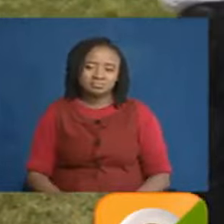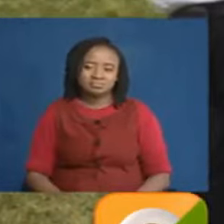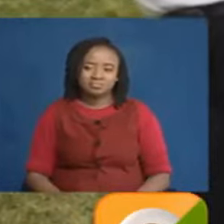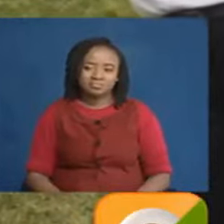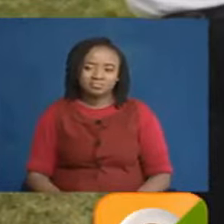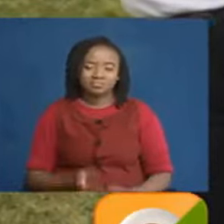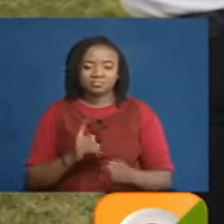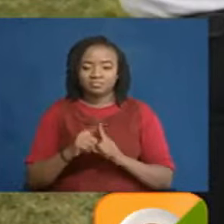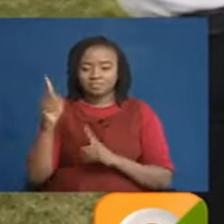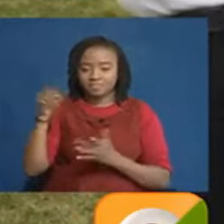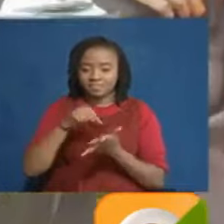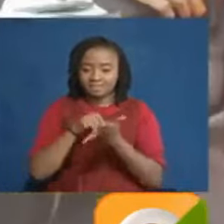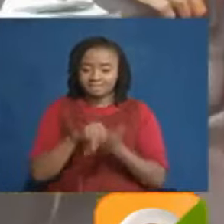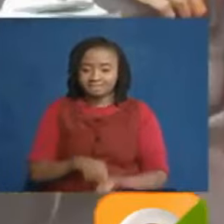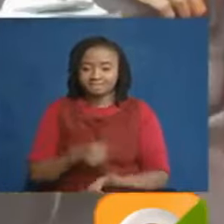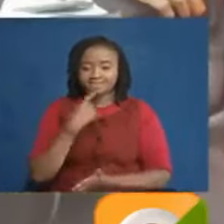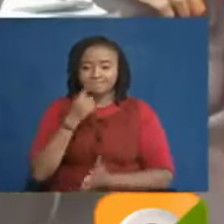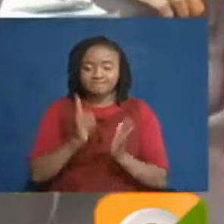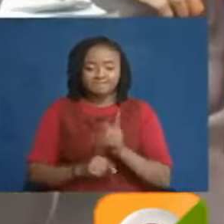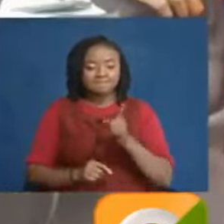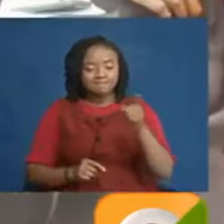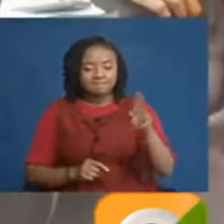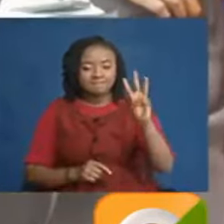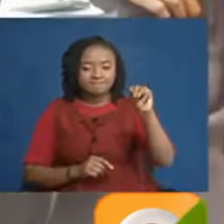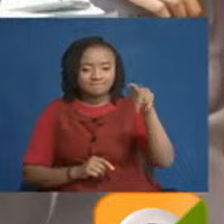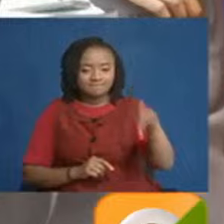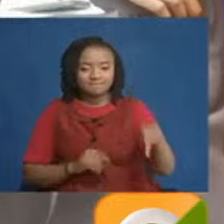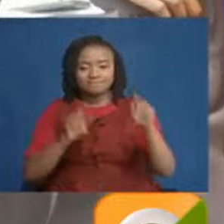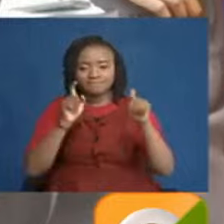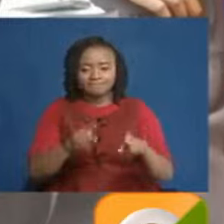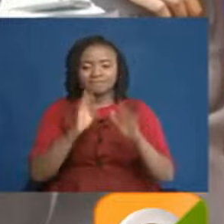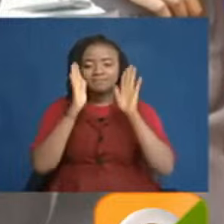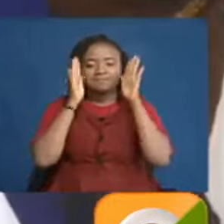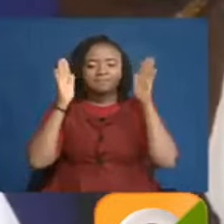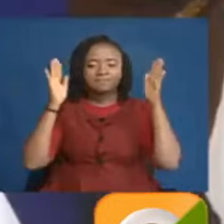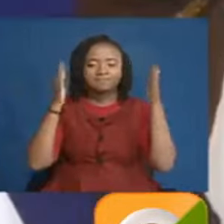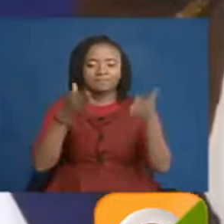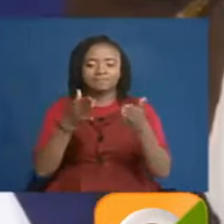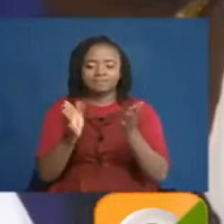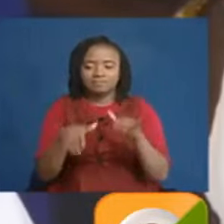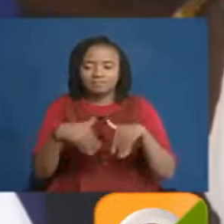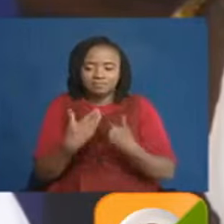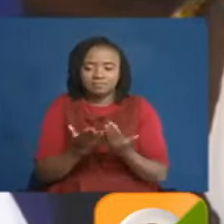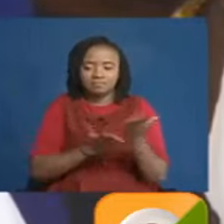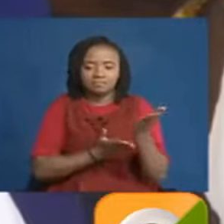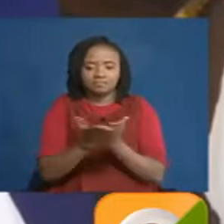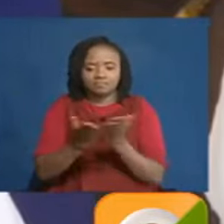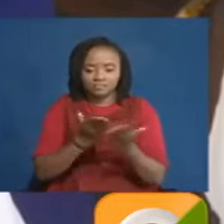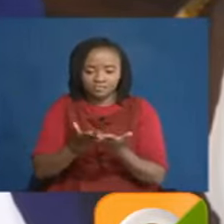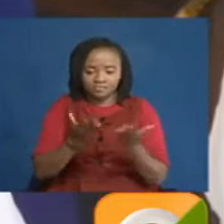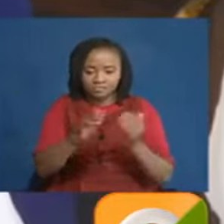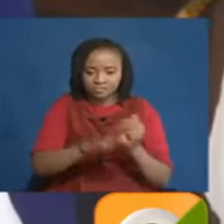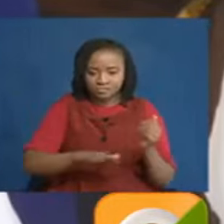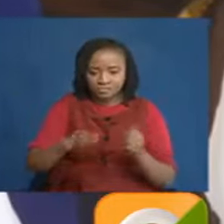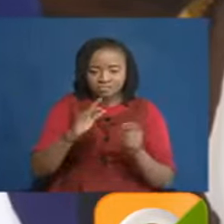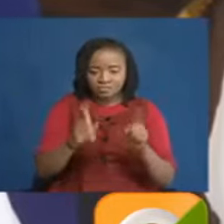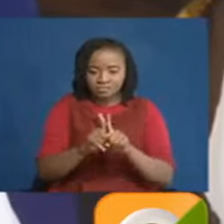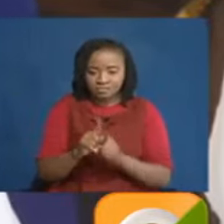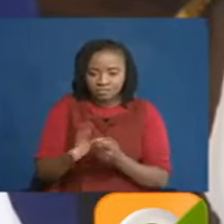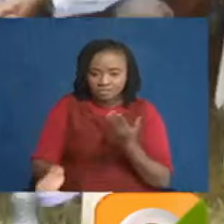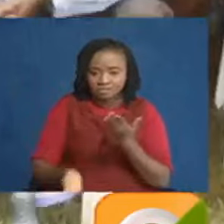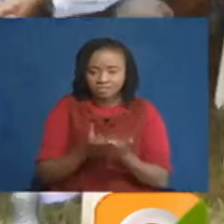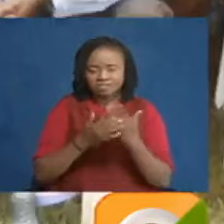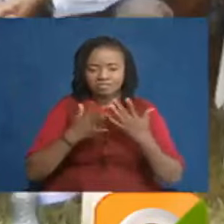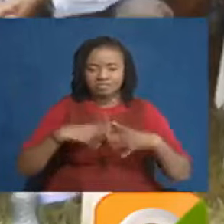Wamalwa emphasized that Didmus should focus on serving his constituents and bringing development to the people of the Western region,